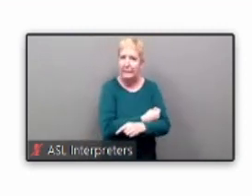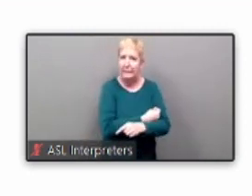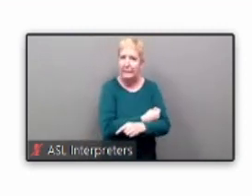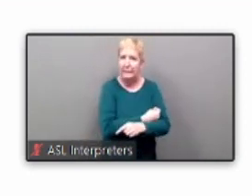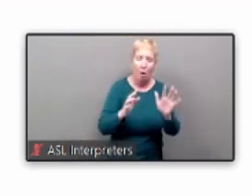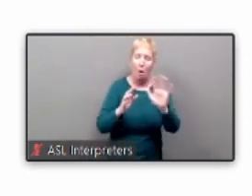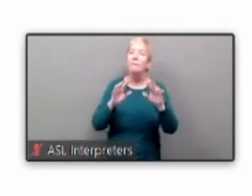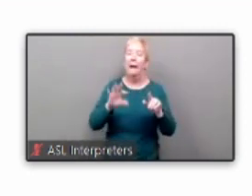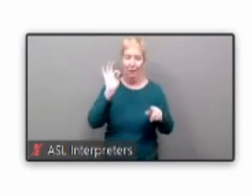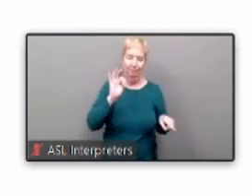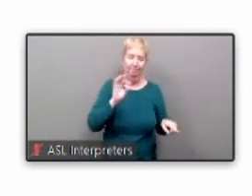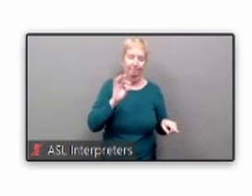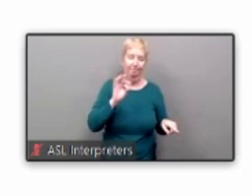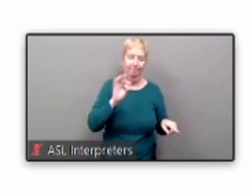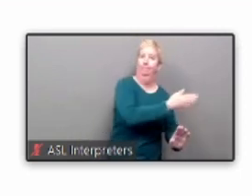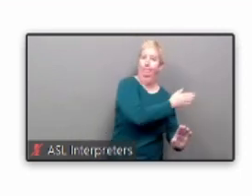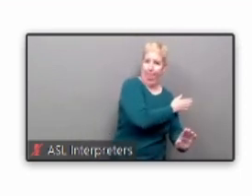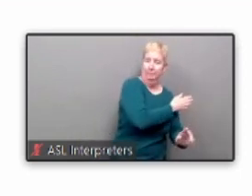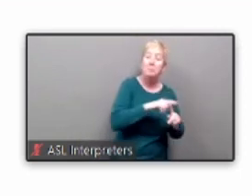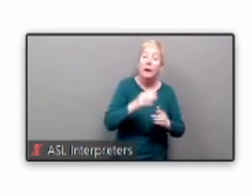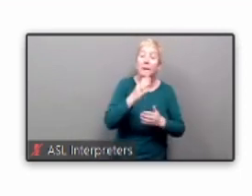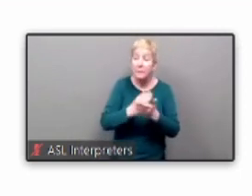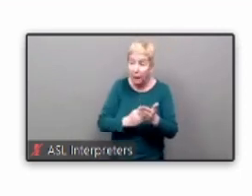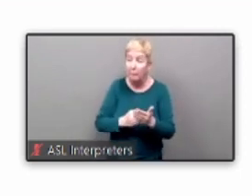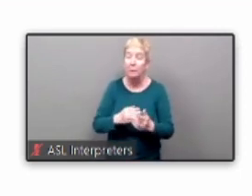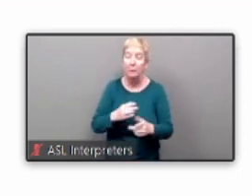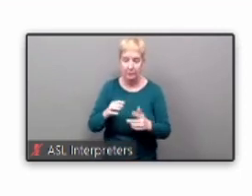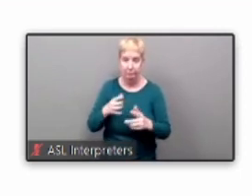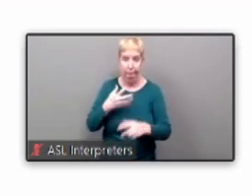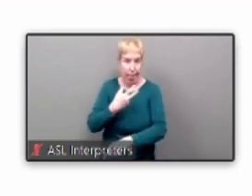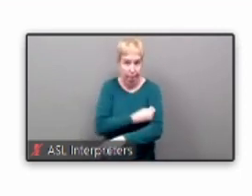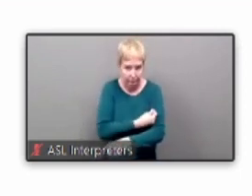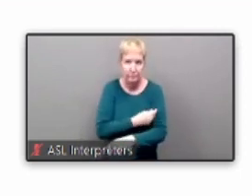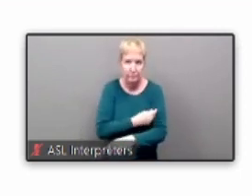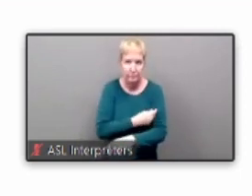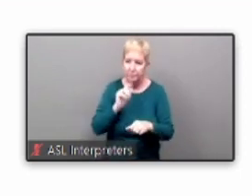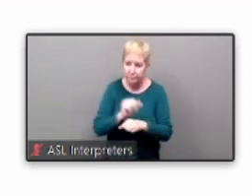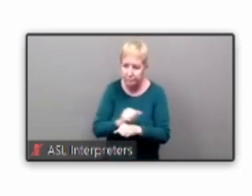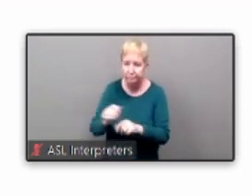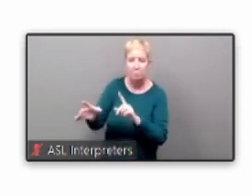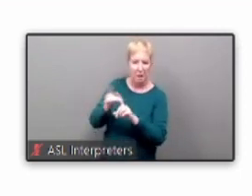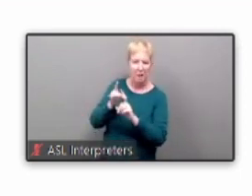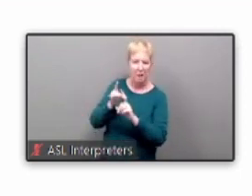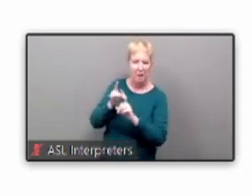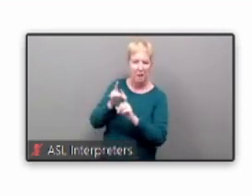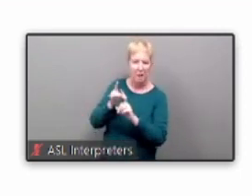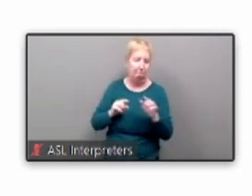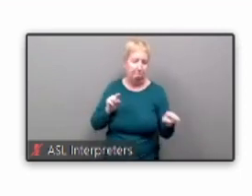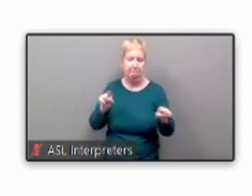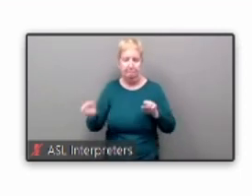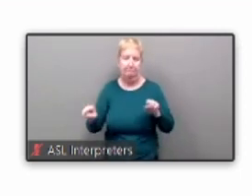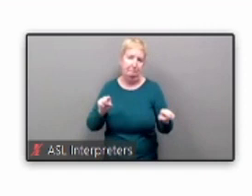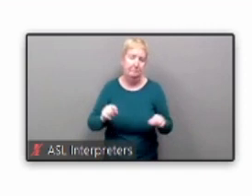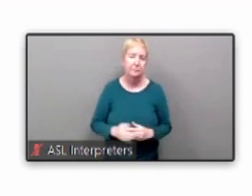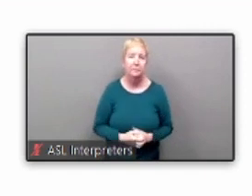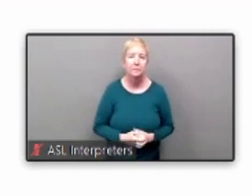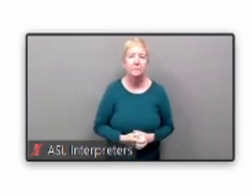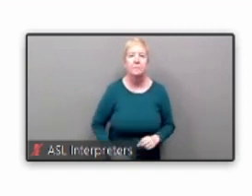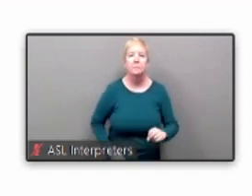are determined to be a true breakthrough case. So next slide.